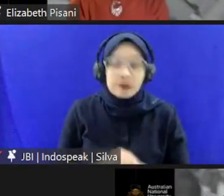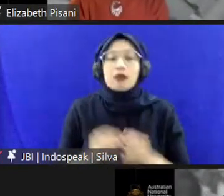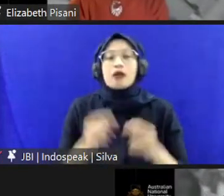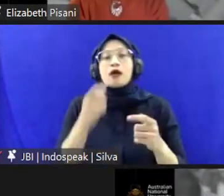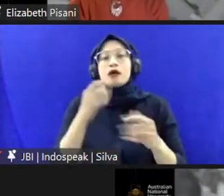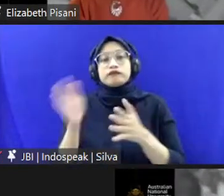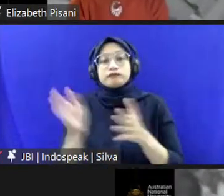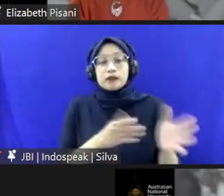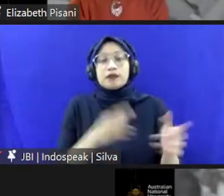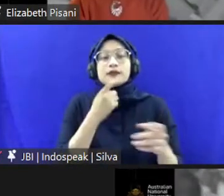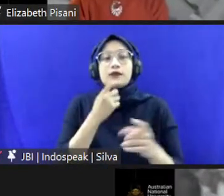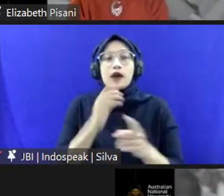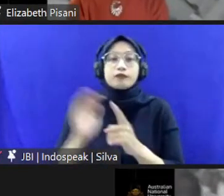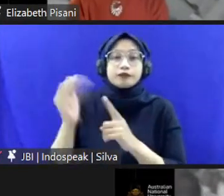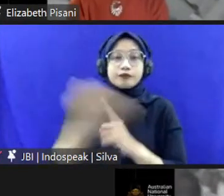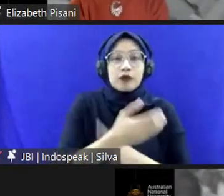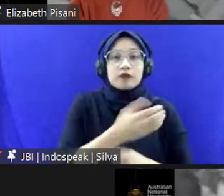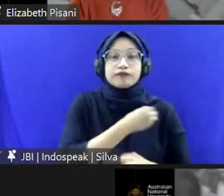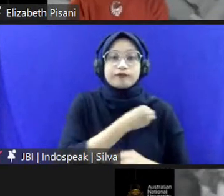medical doctors is